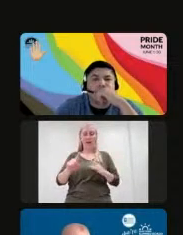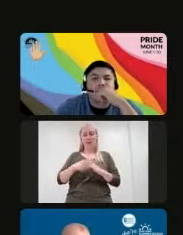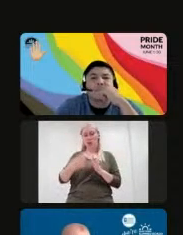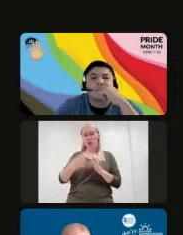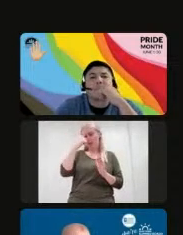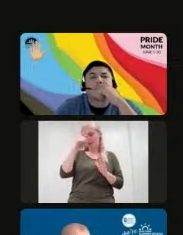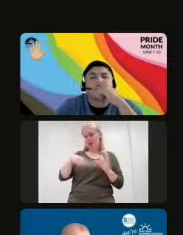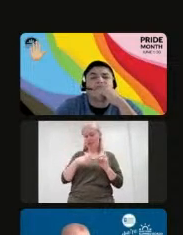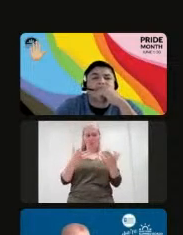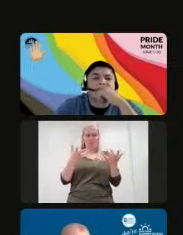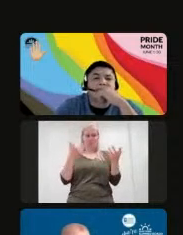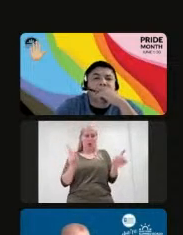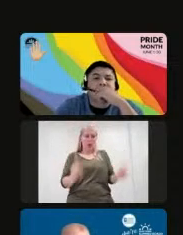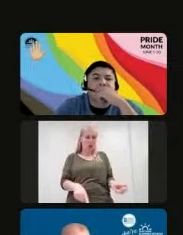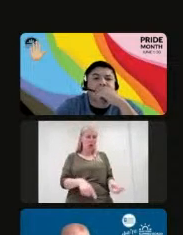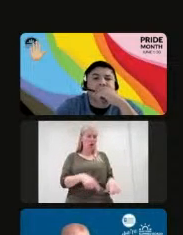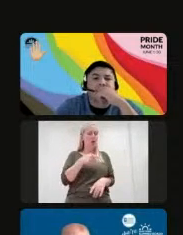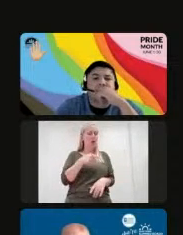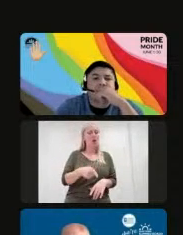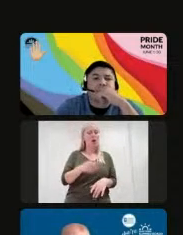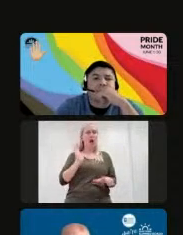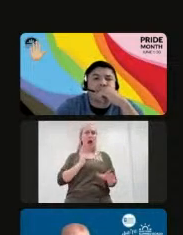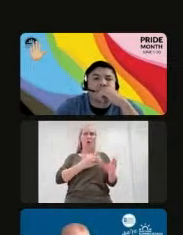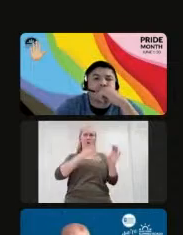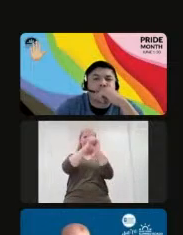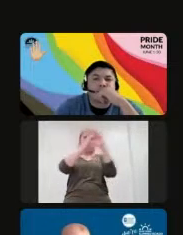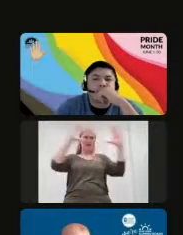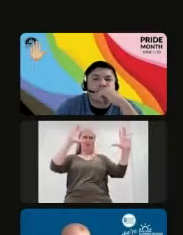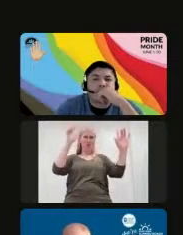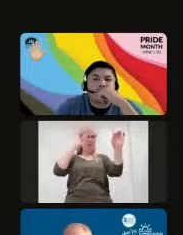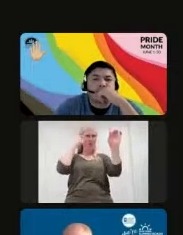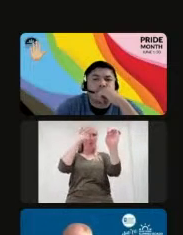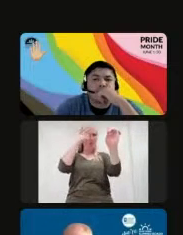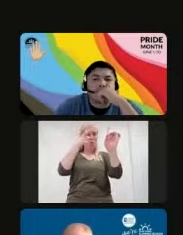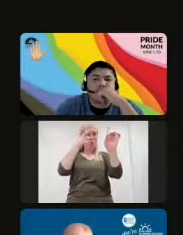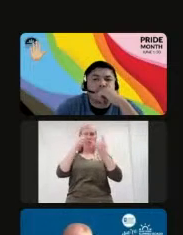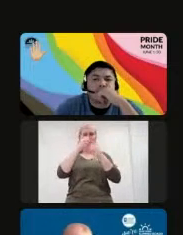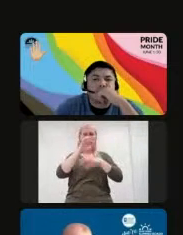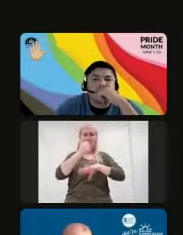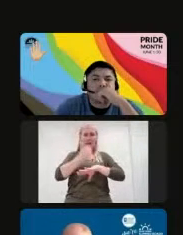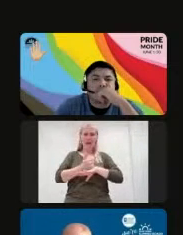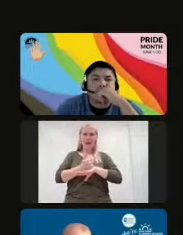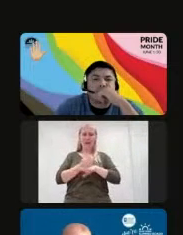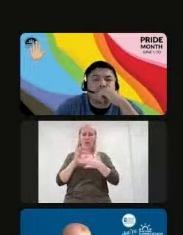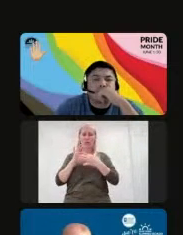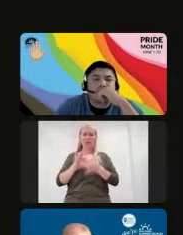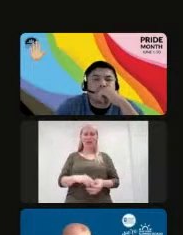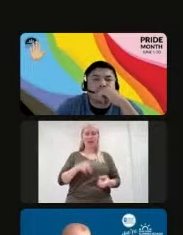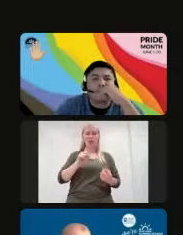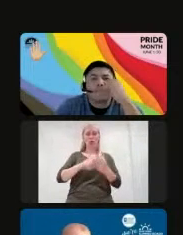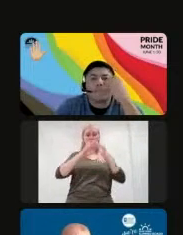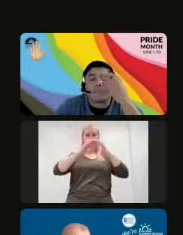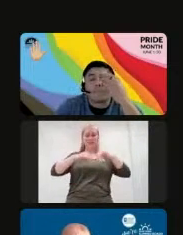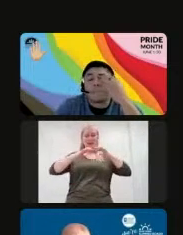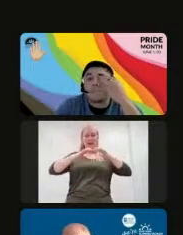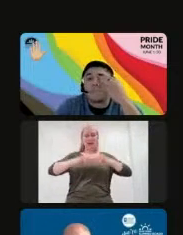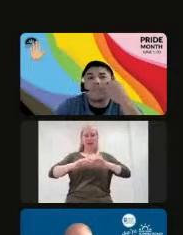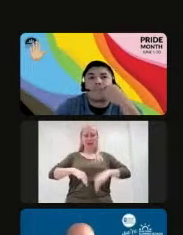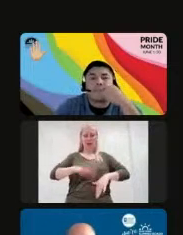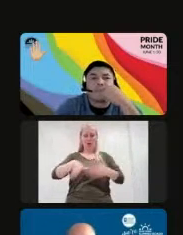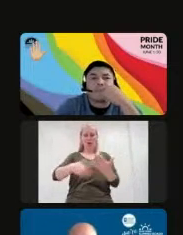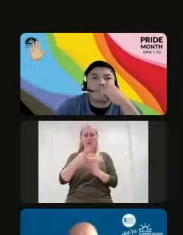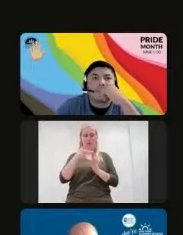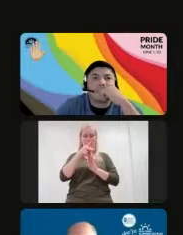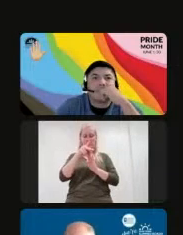going on, and say, is our vision setting, is our goal setting tied to dismantling the policies or practices, so